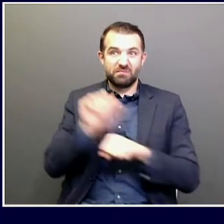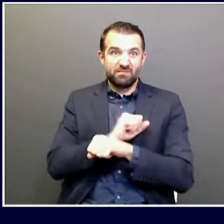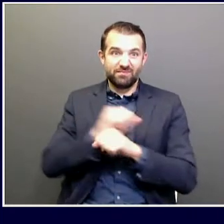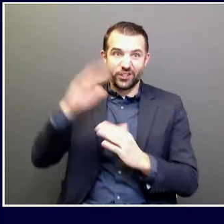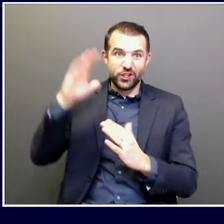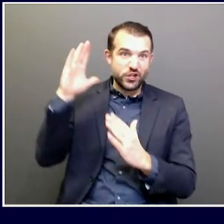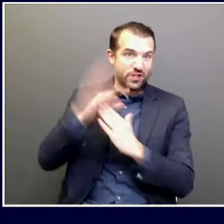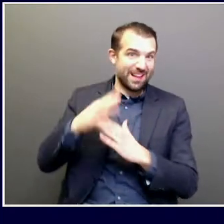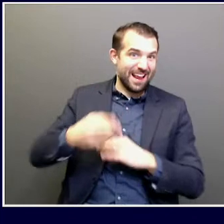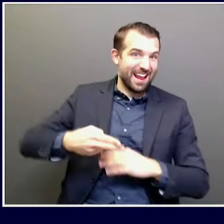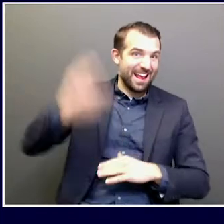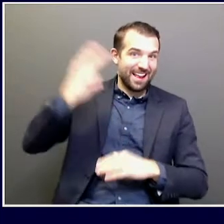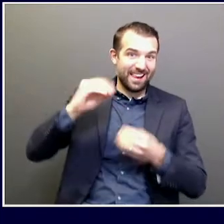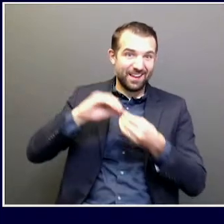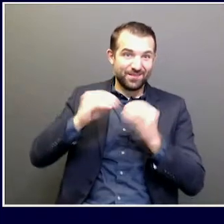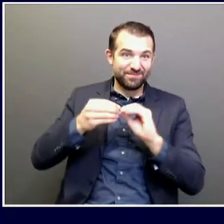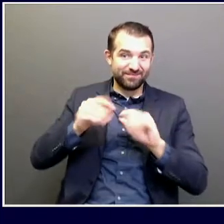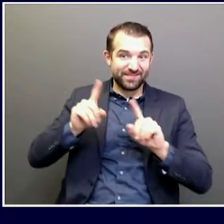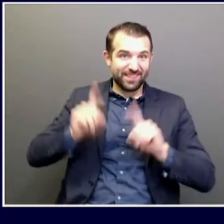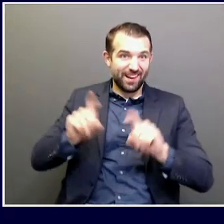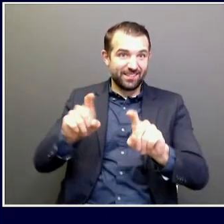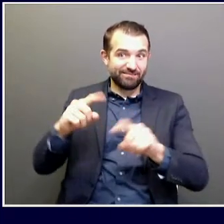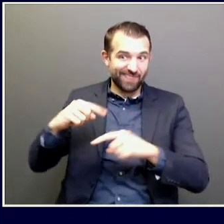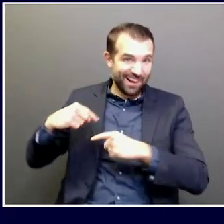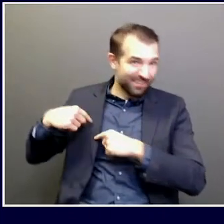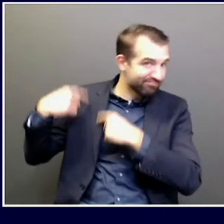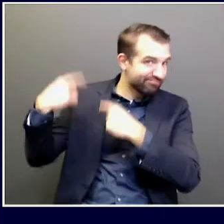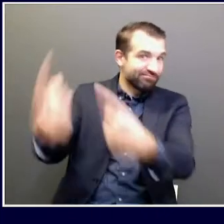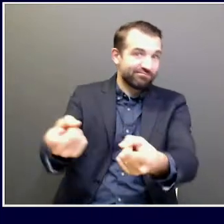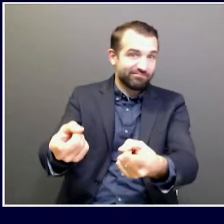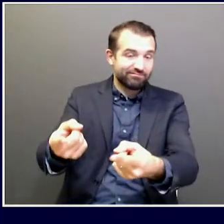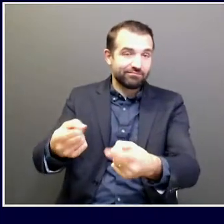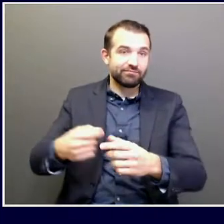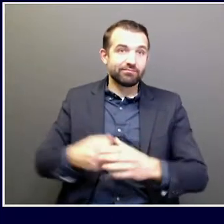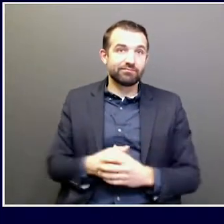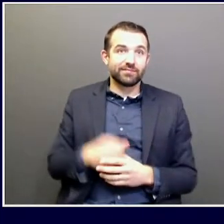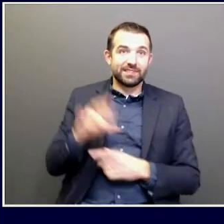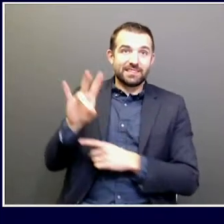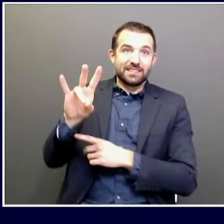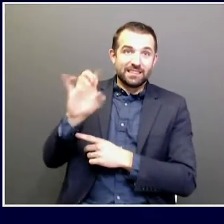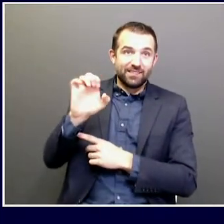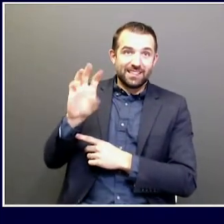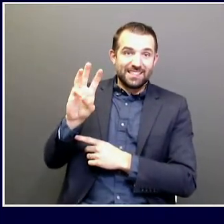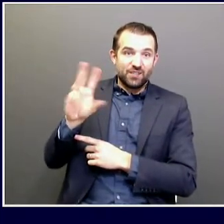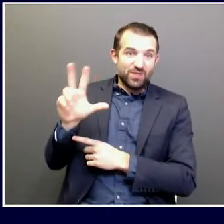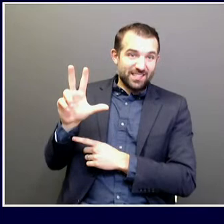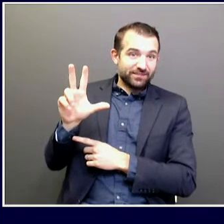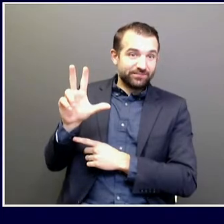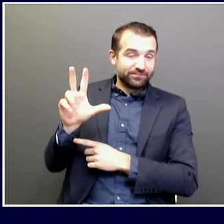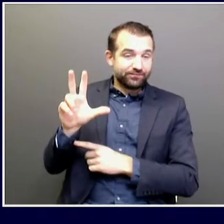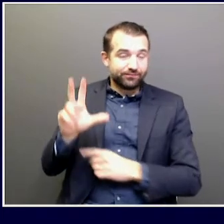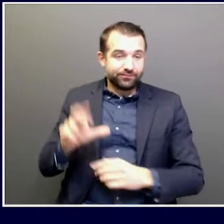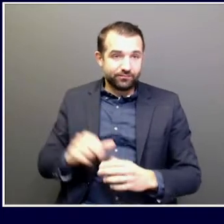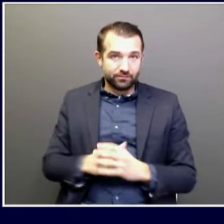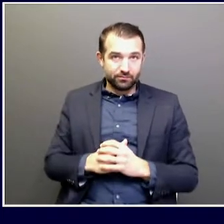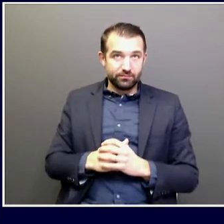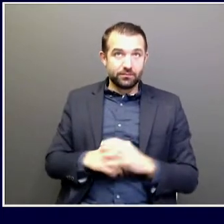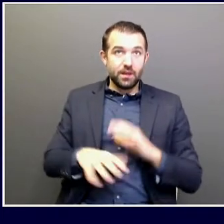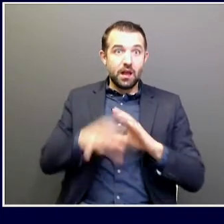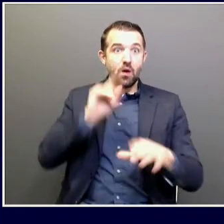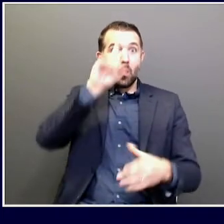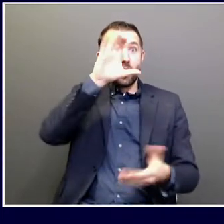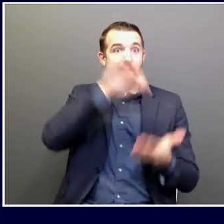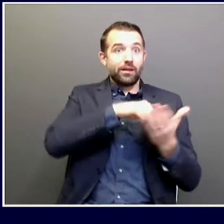daily basis throughout the pandemic. That number, 763 per 100,000, is about the highest we've seen at any